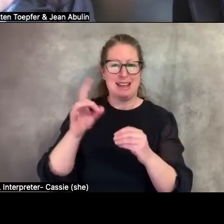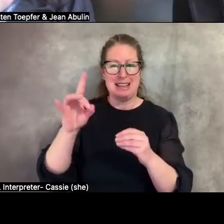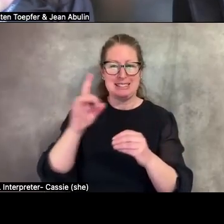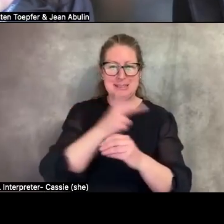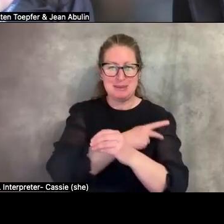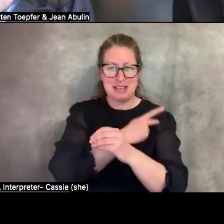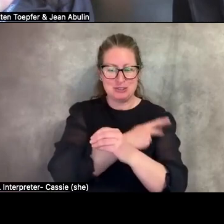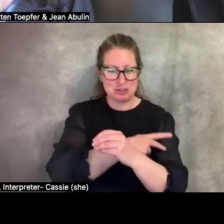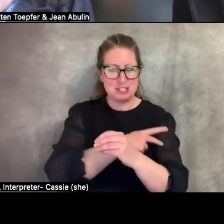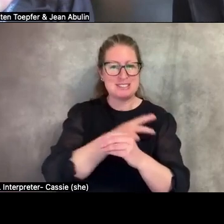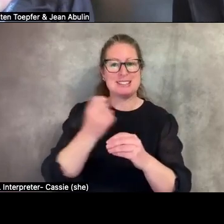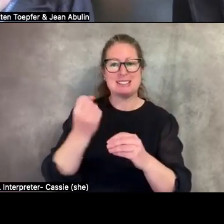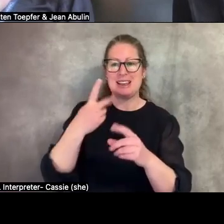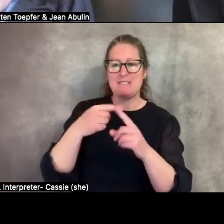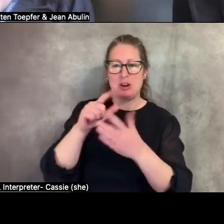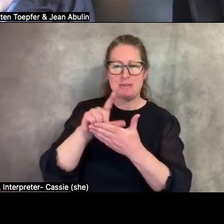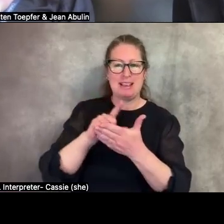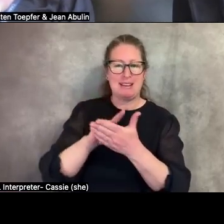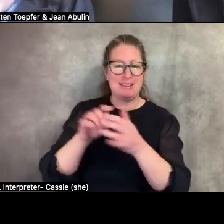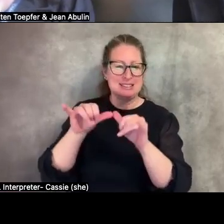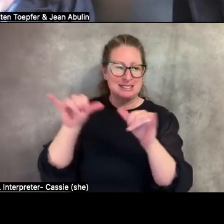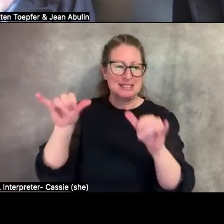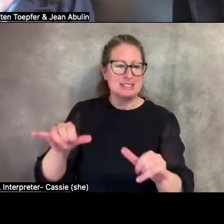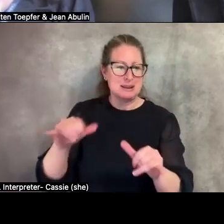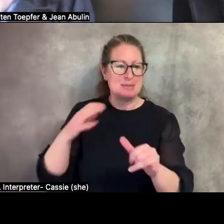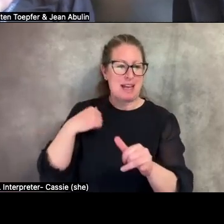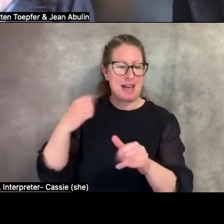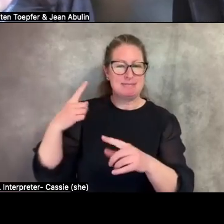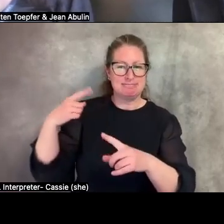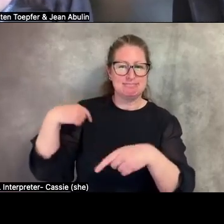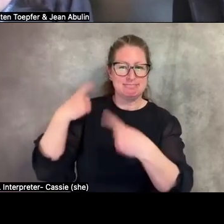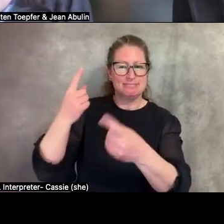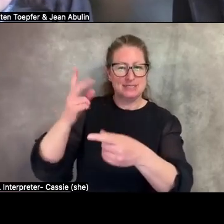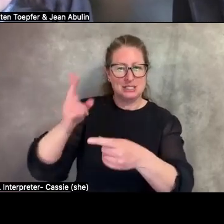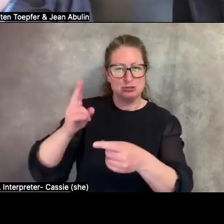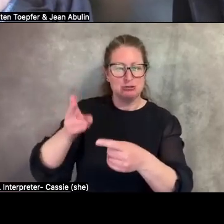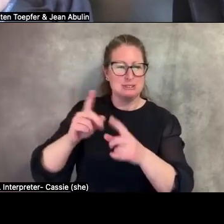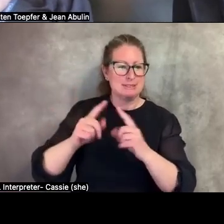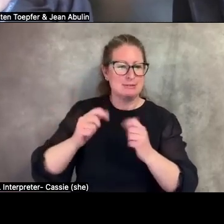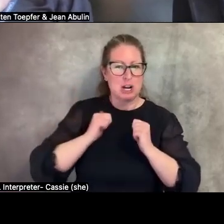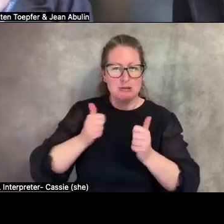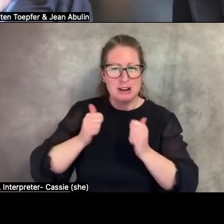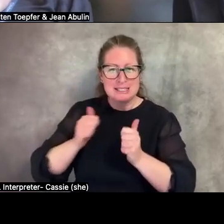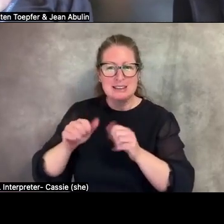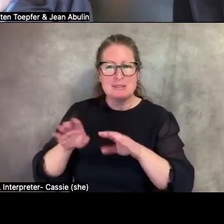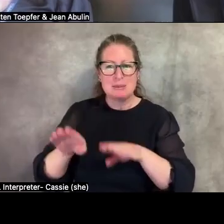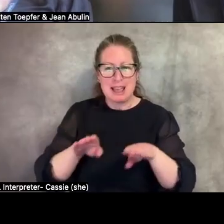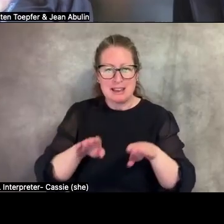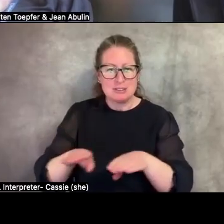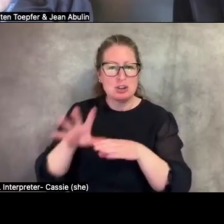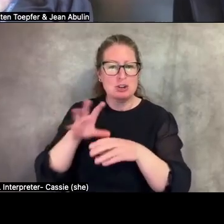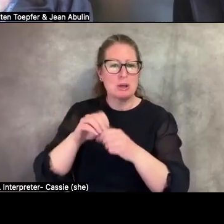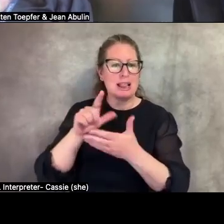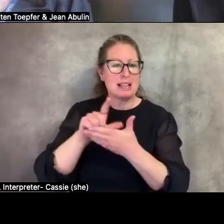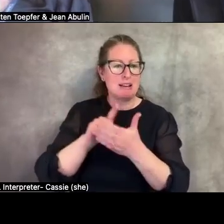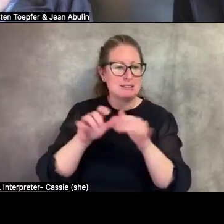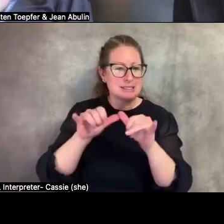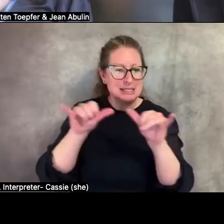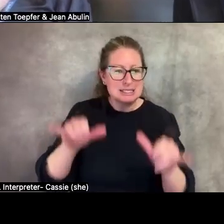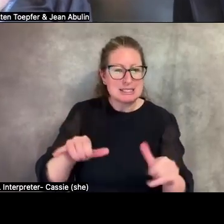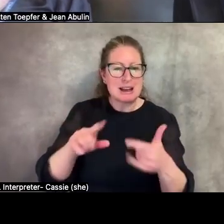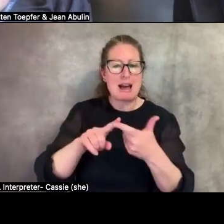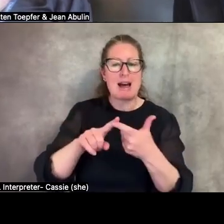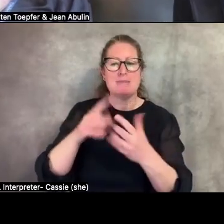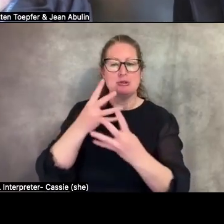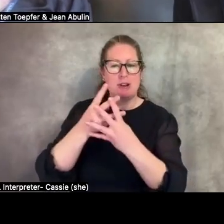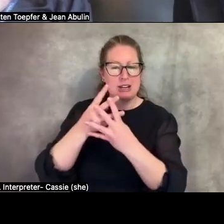patients have been sent to us from the legal system. They have a long history of aggressive behaviors, involvement with the legal system and correctional systems.